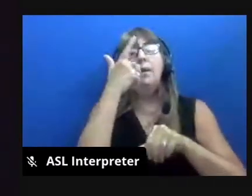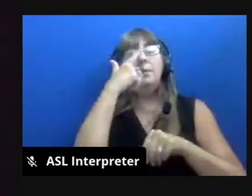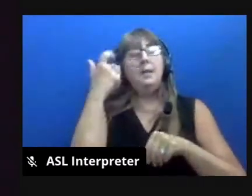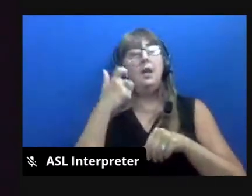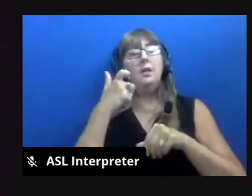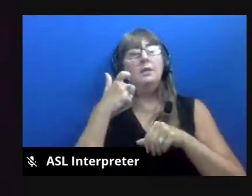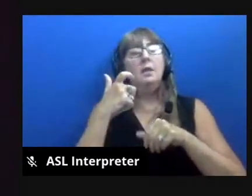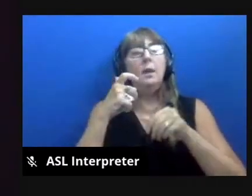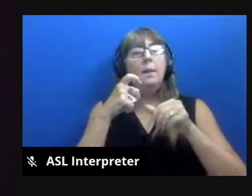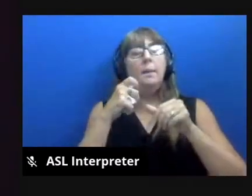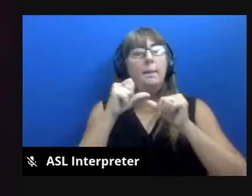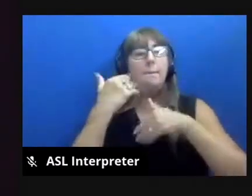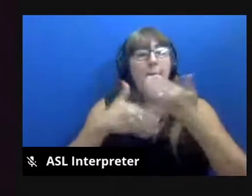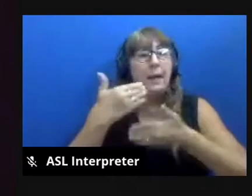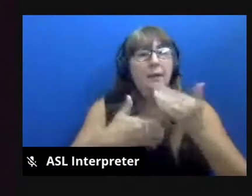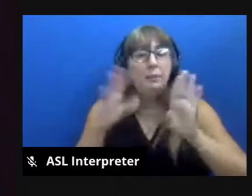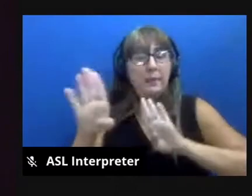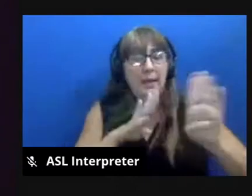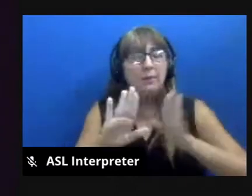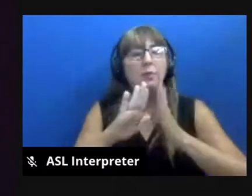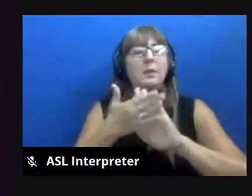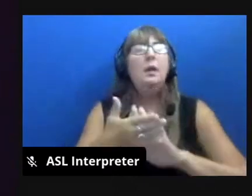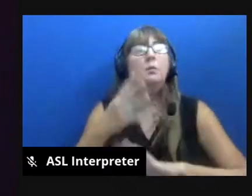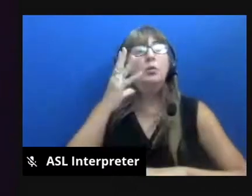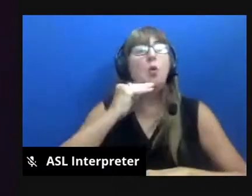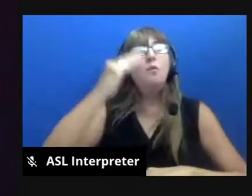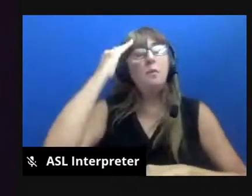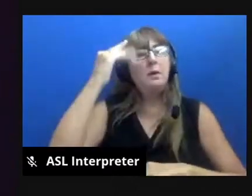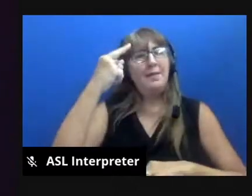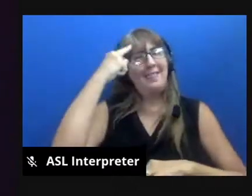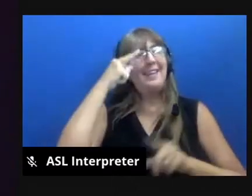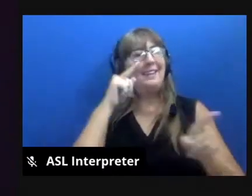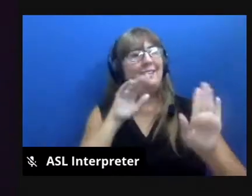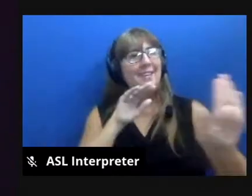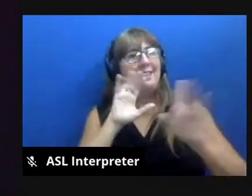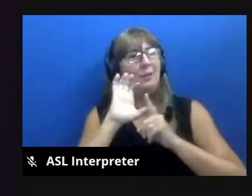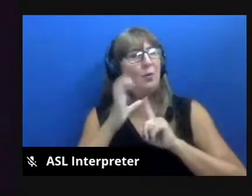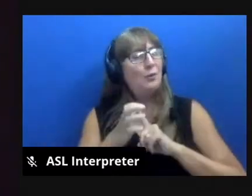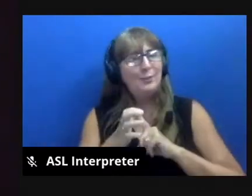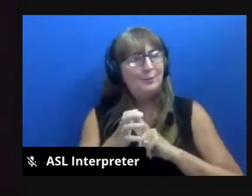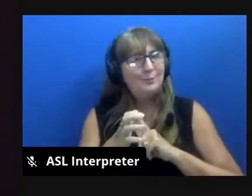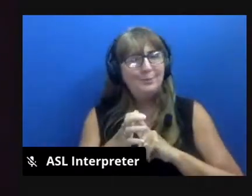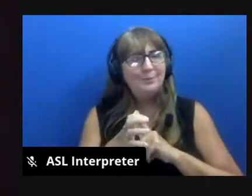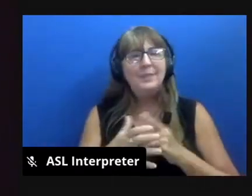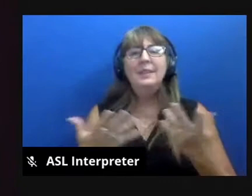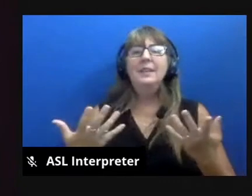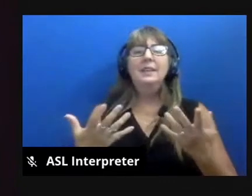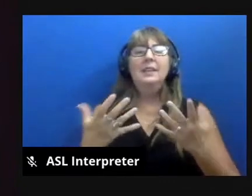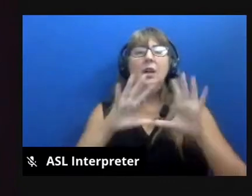mistake it for culture. A group's patterned response to the effects of oppression is not